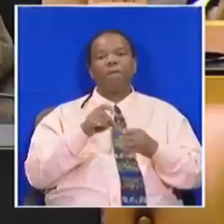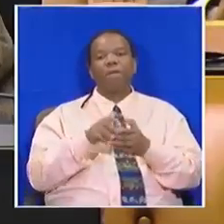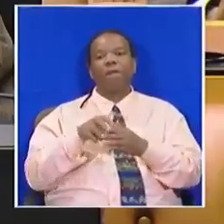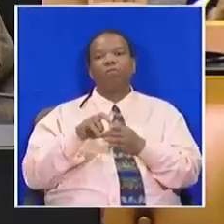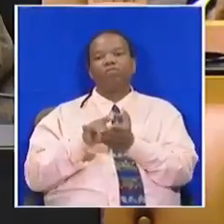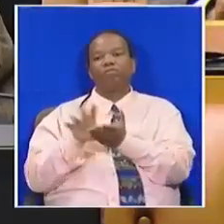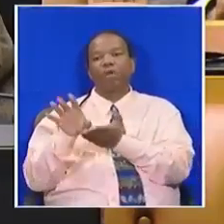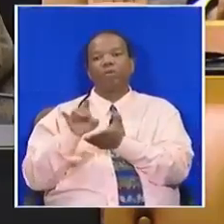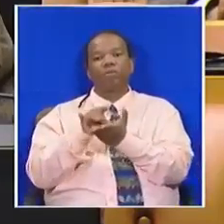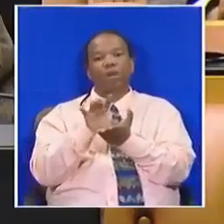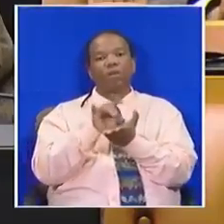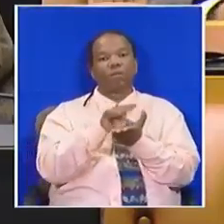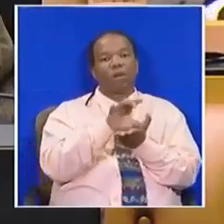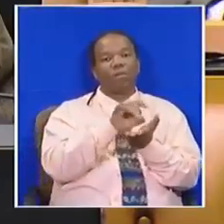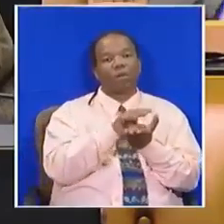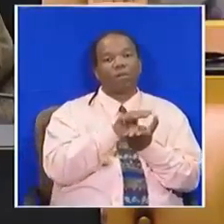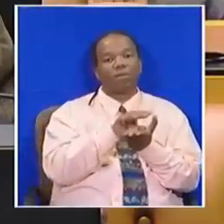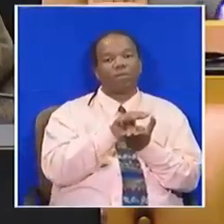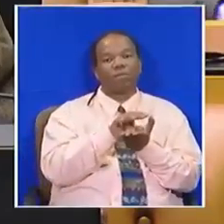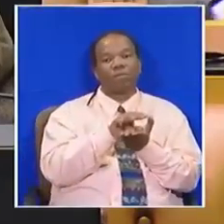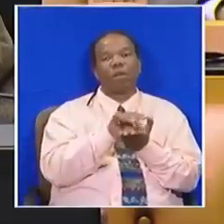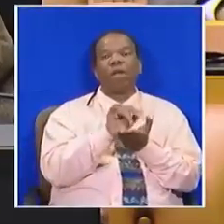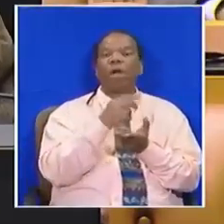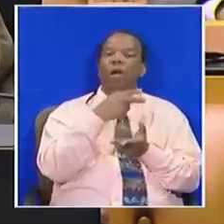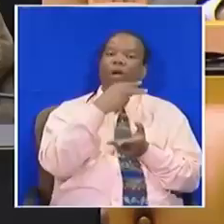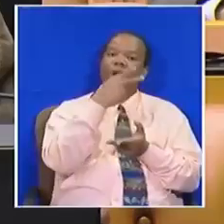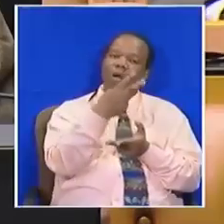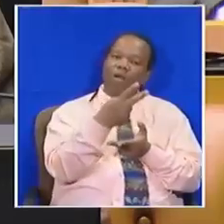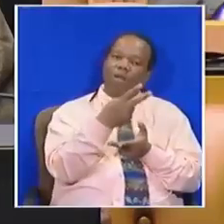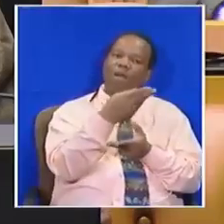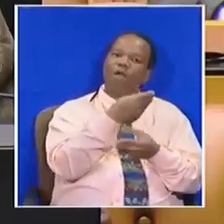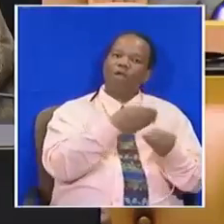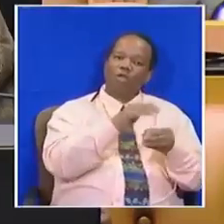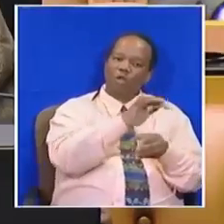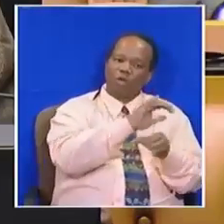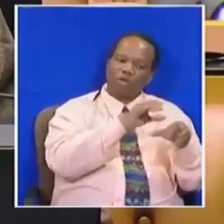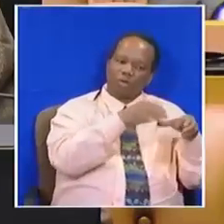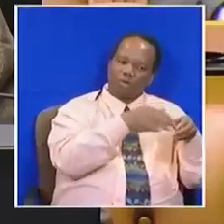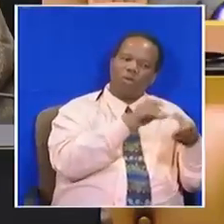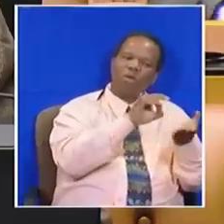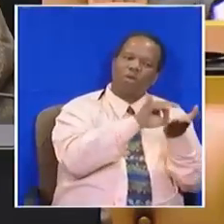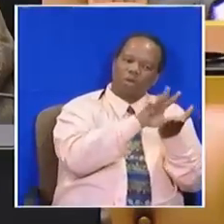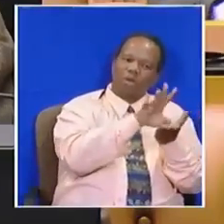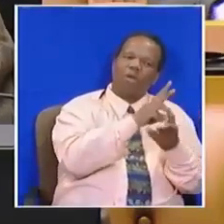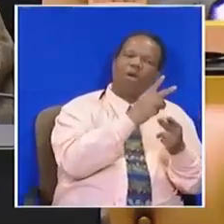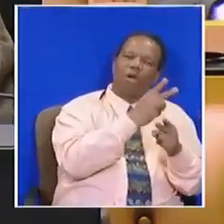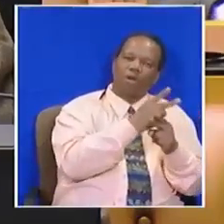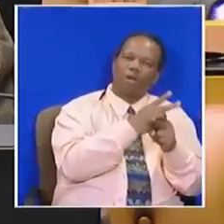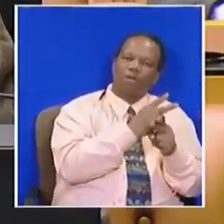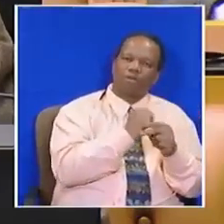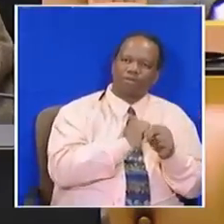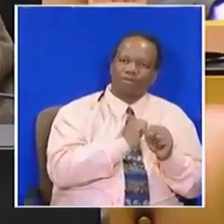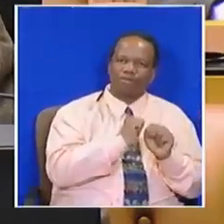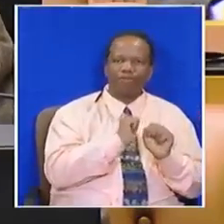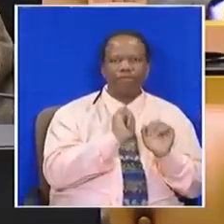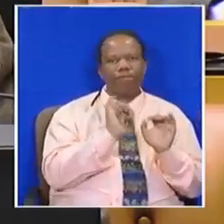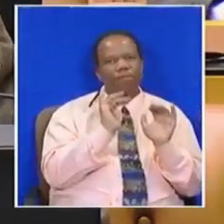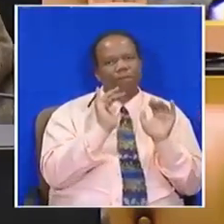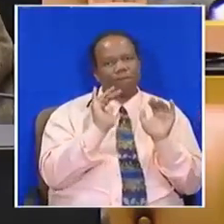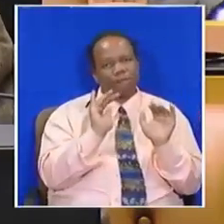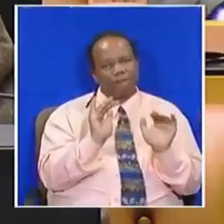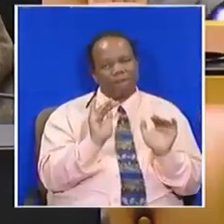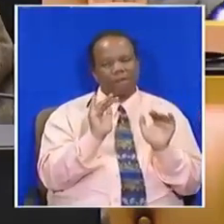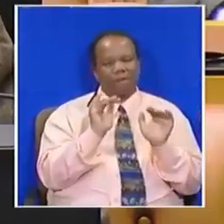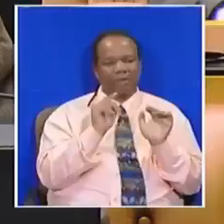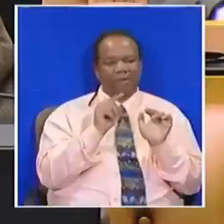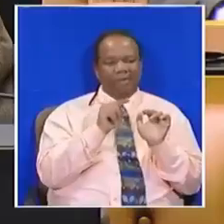indeed in other sectors of our economy as well. Now, that is a matter that we need to be very concerned